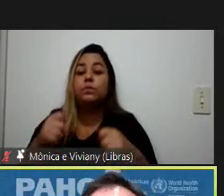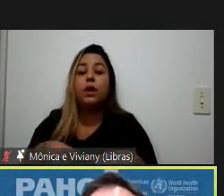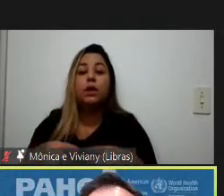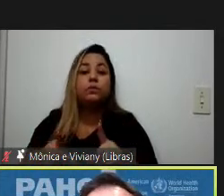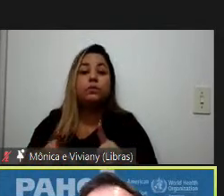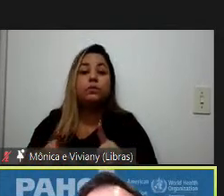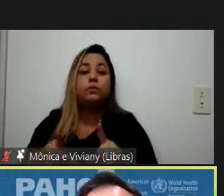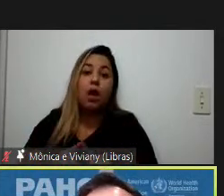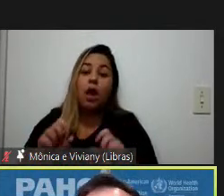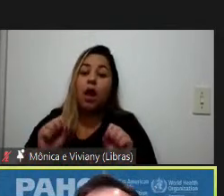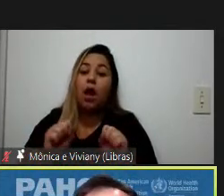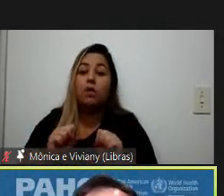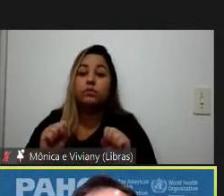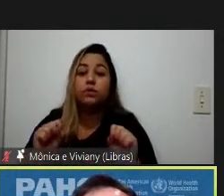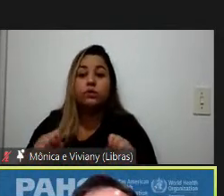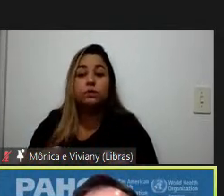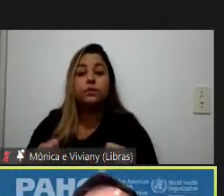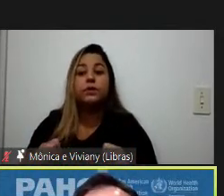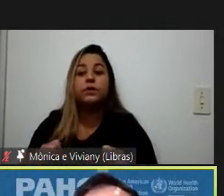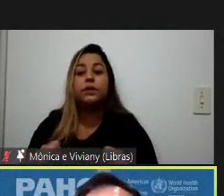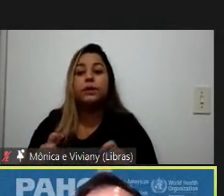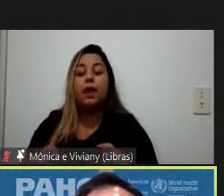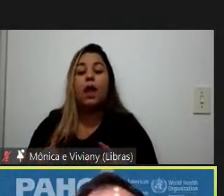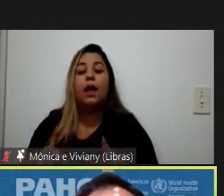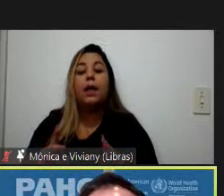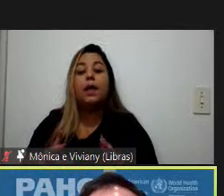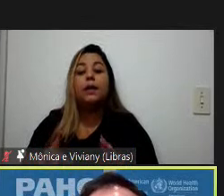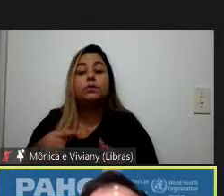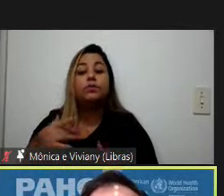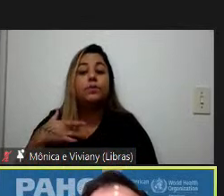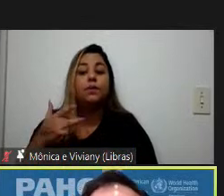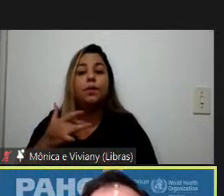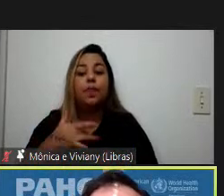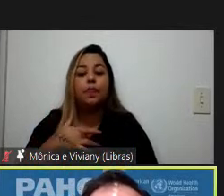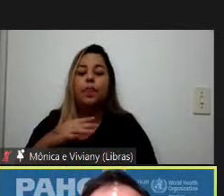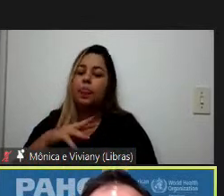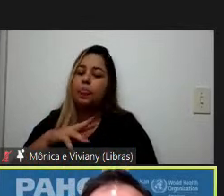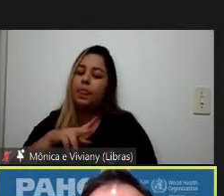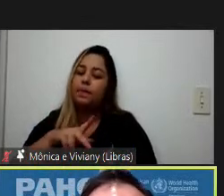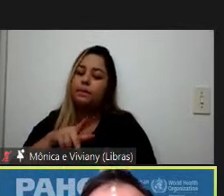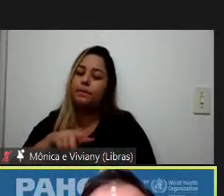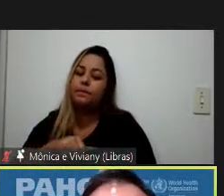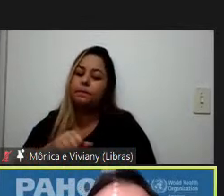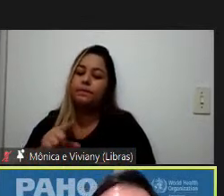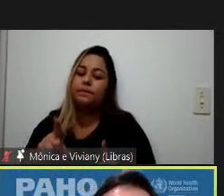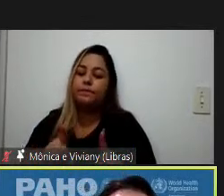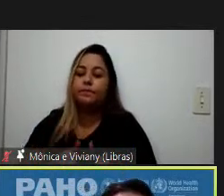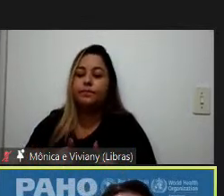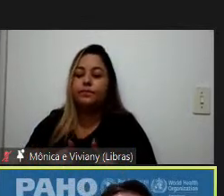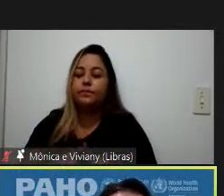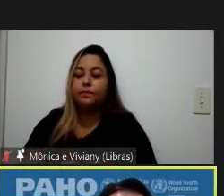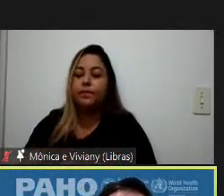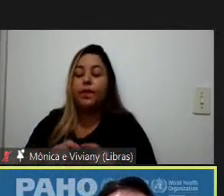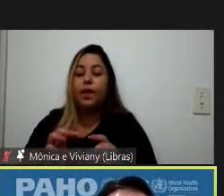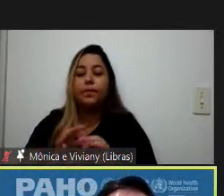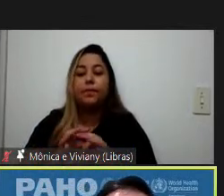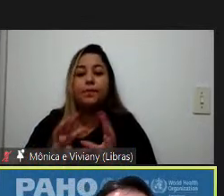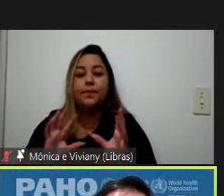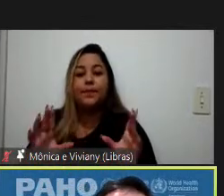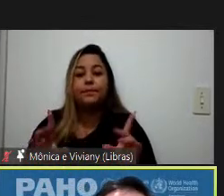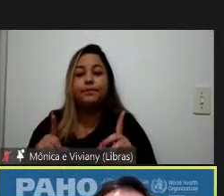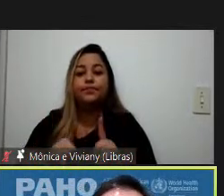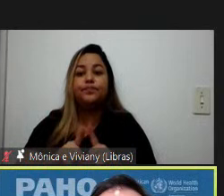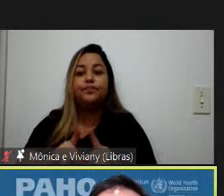resources, necessary resources for the system. That is why the coverage of health, universal health, is understood as